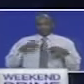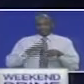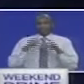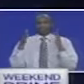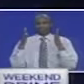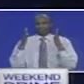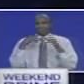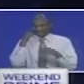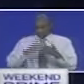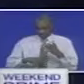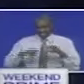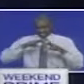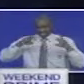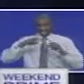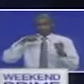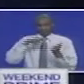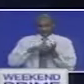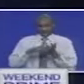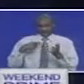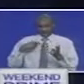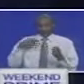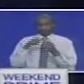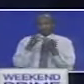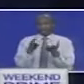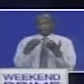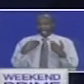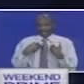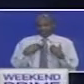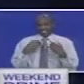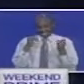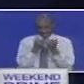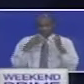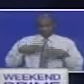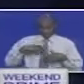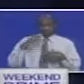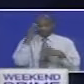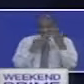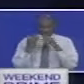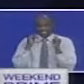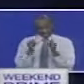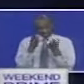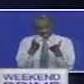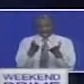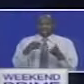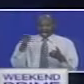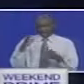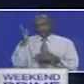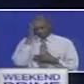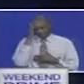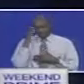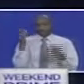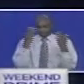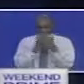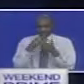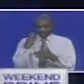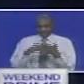we're calling it Checkpoint 2.0. We have some new panelists, some new faces, some faces you're used to. Tonight on